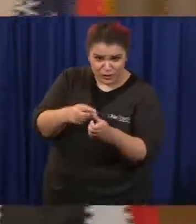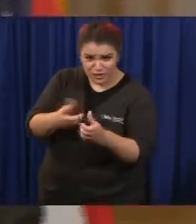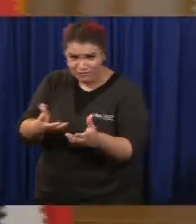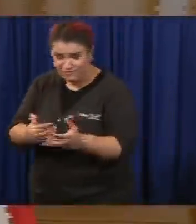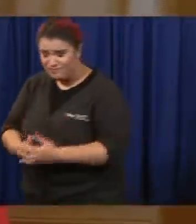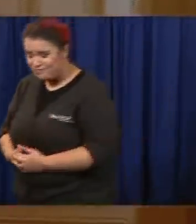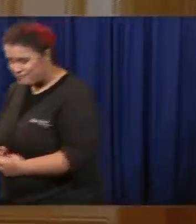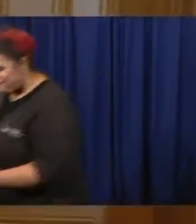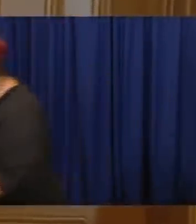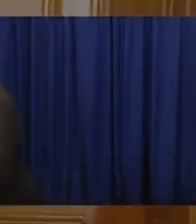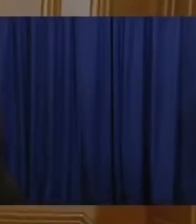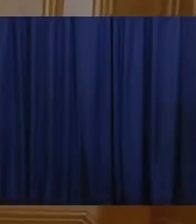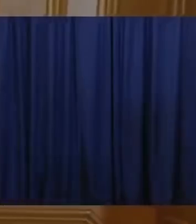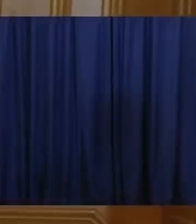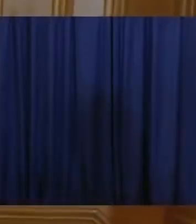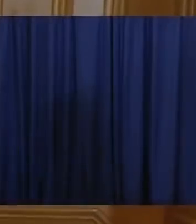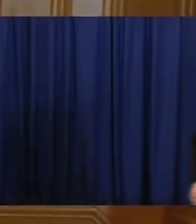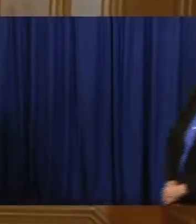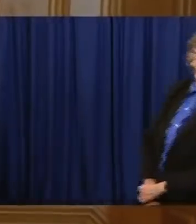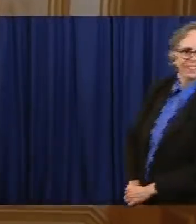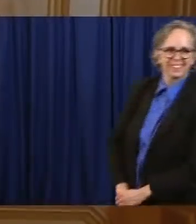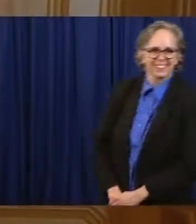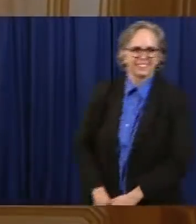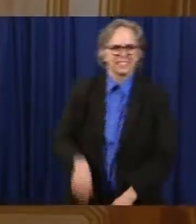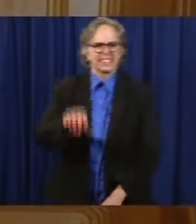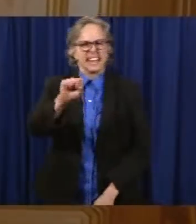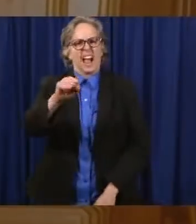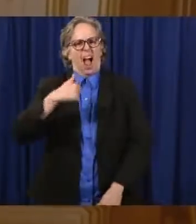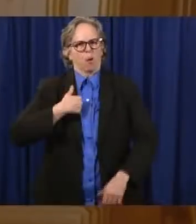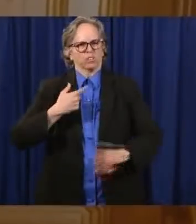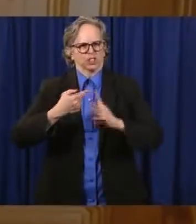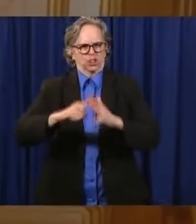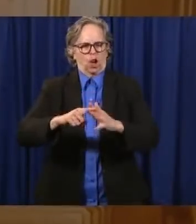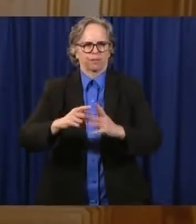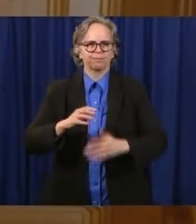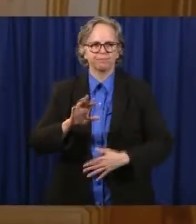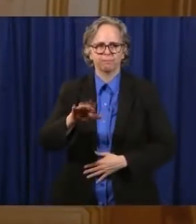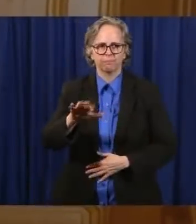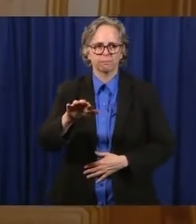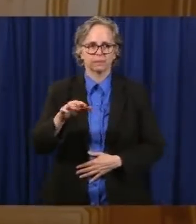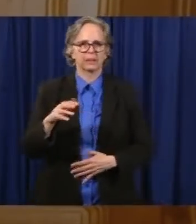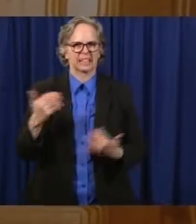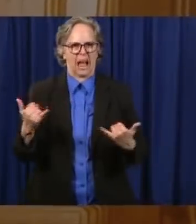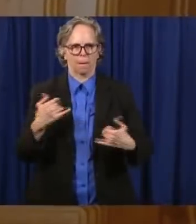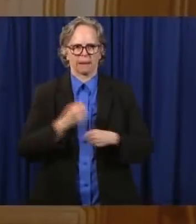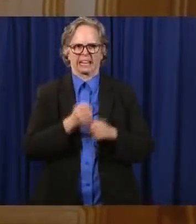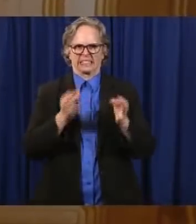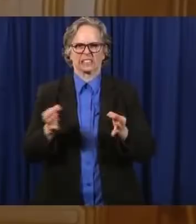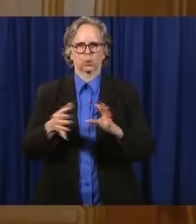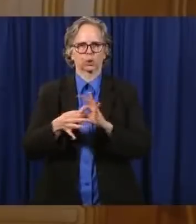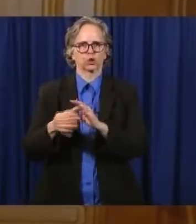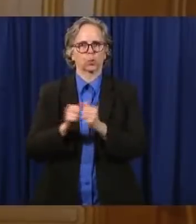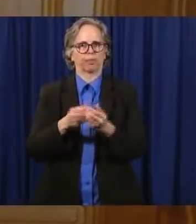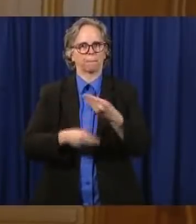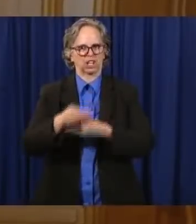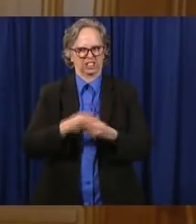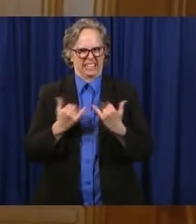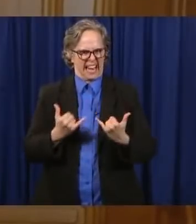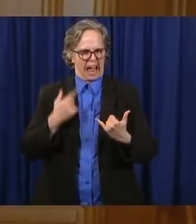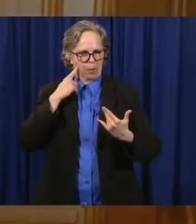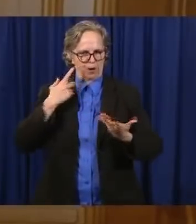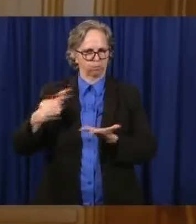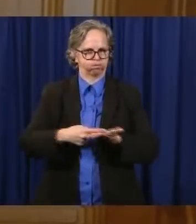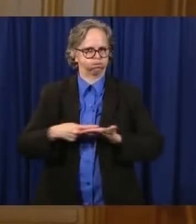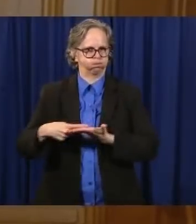start. We are right in the process now of making decisions about the budget. As I've indicated